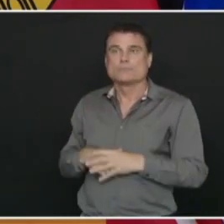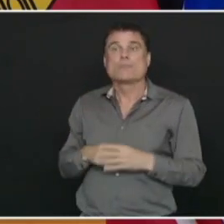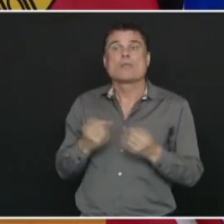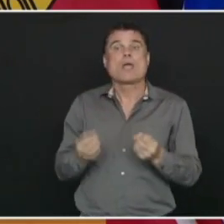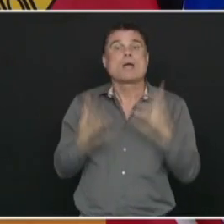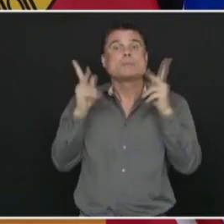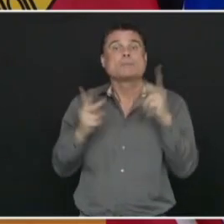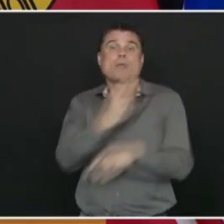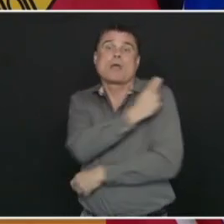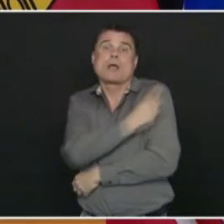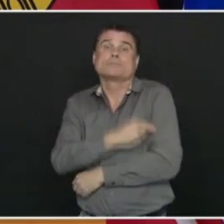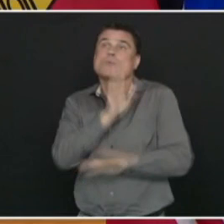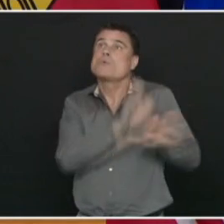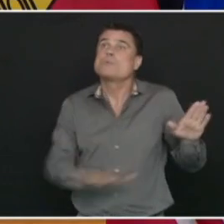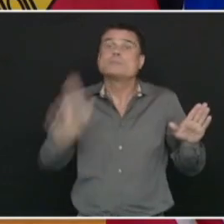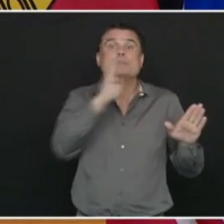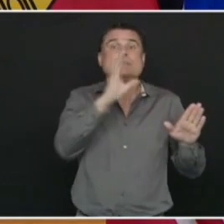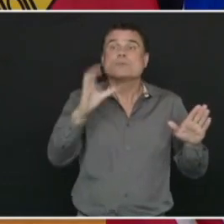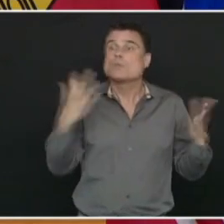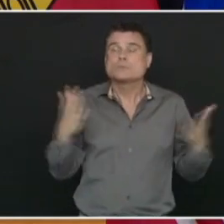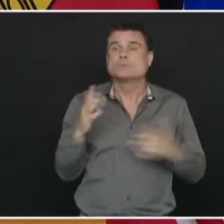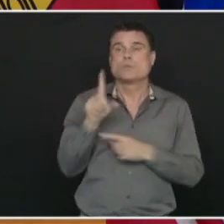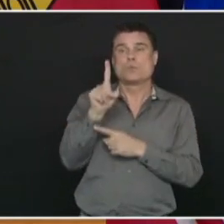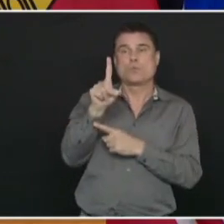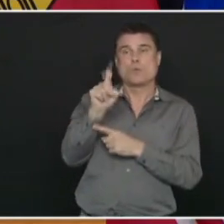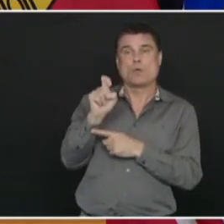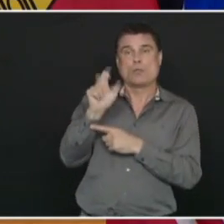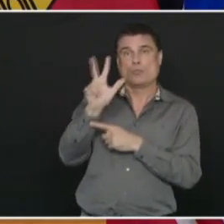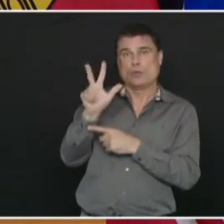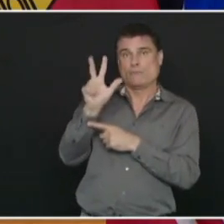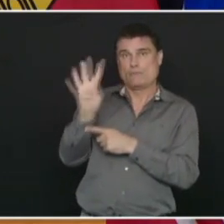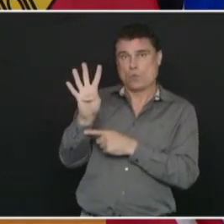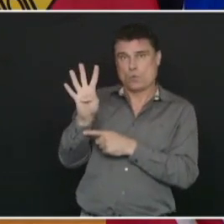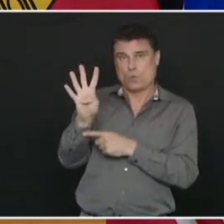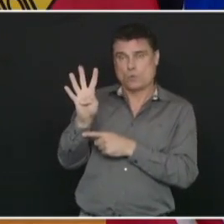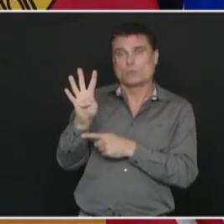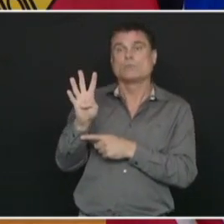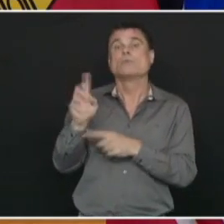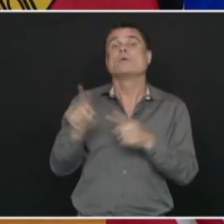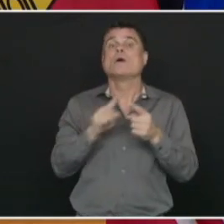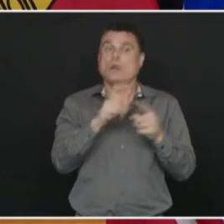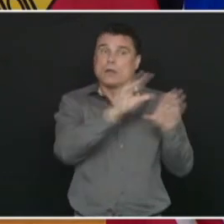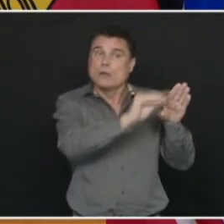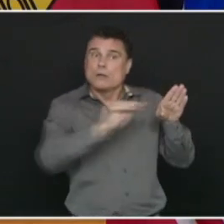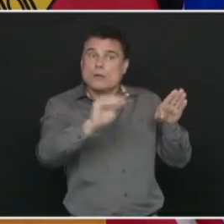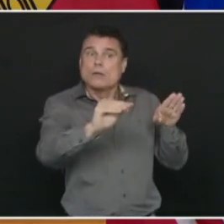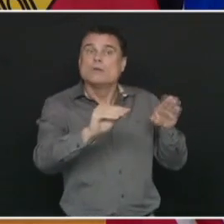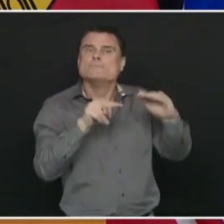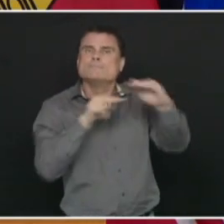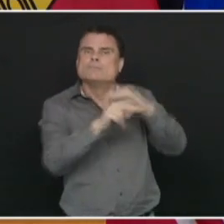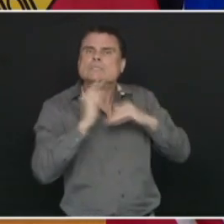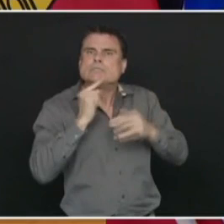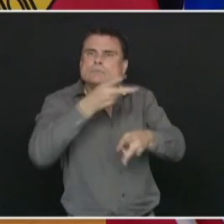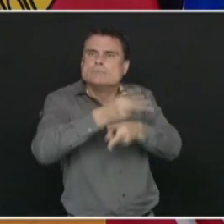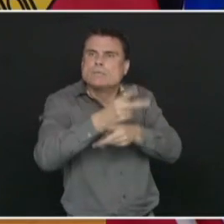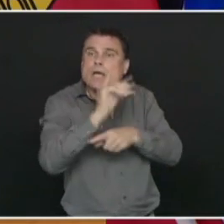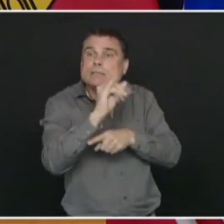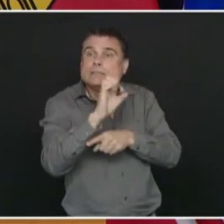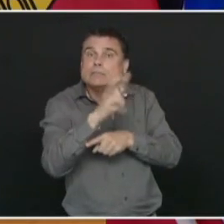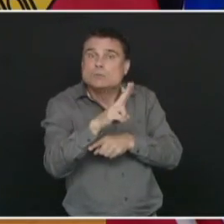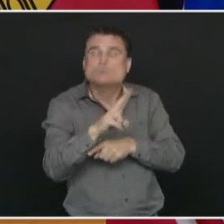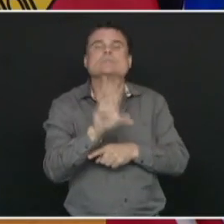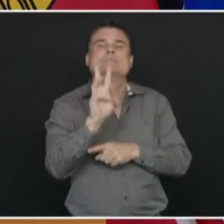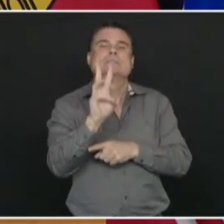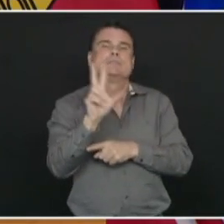it. It's so important to keep going with everything that we are doing right now. The other thing I want to